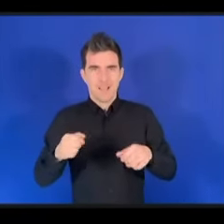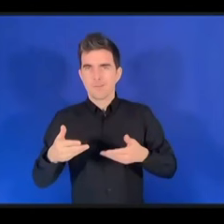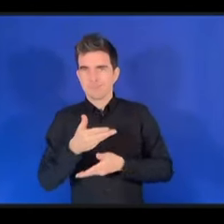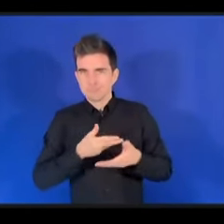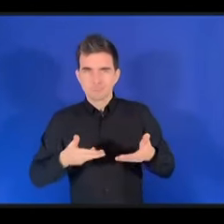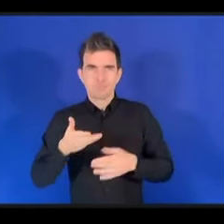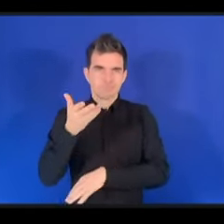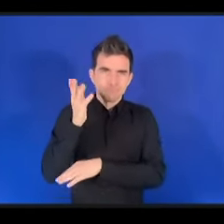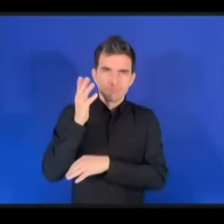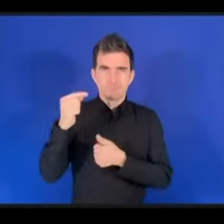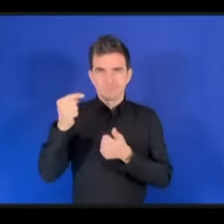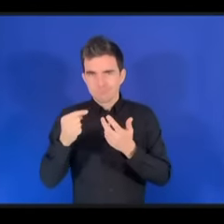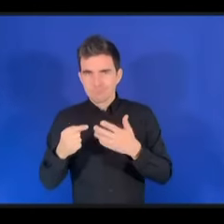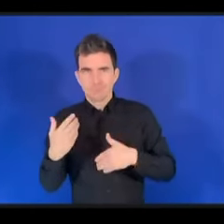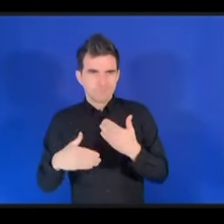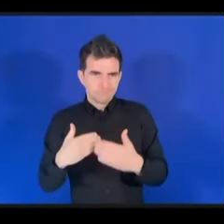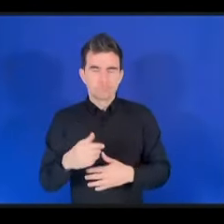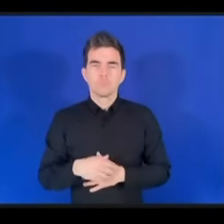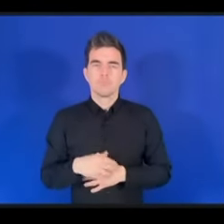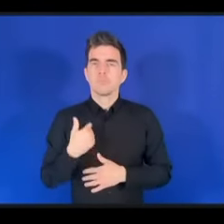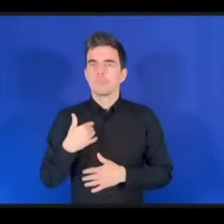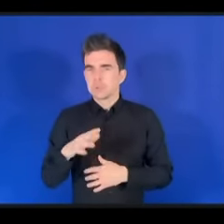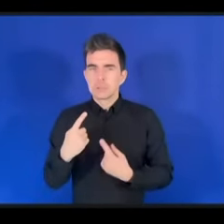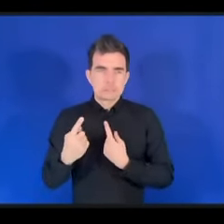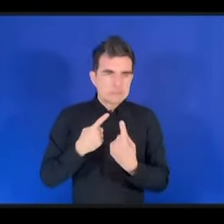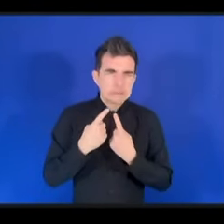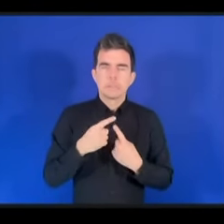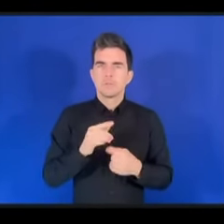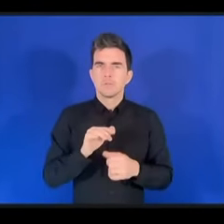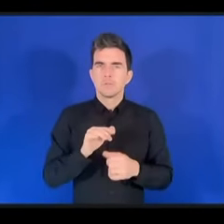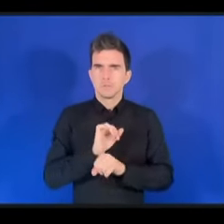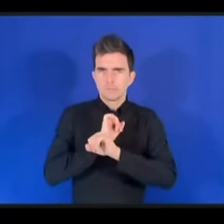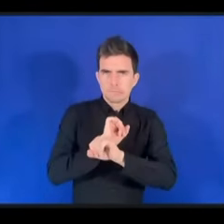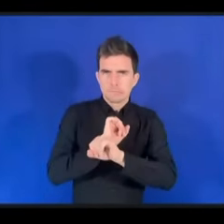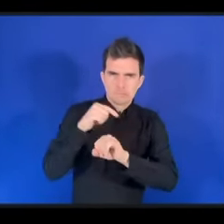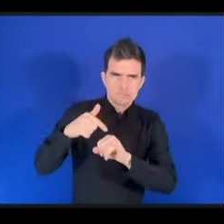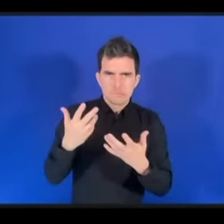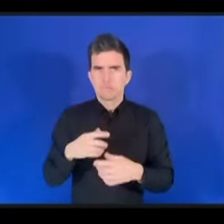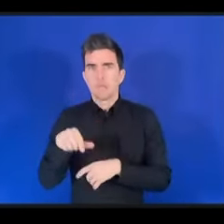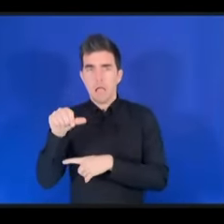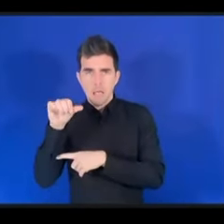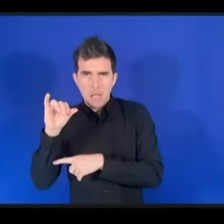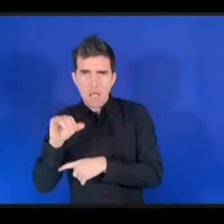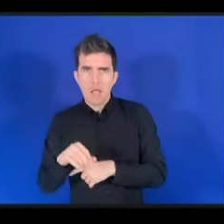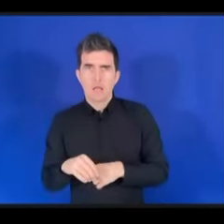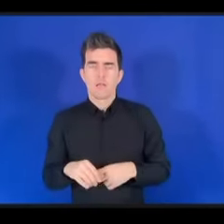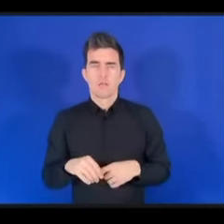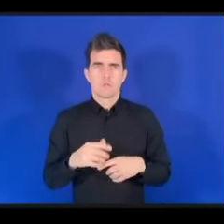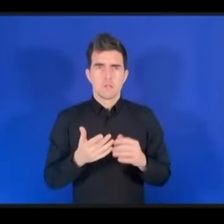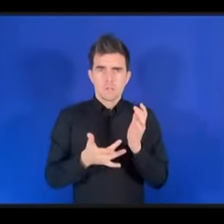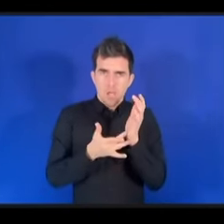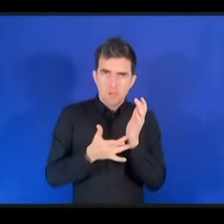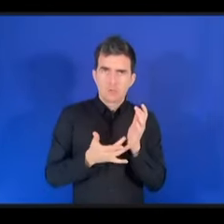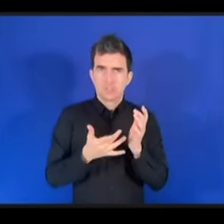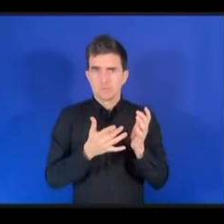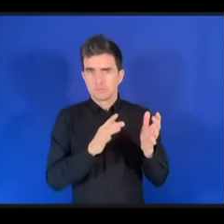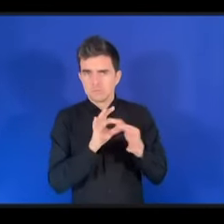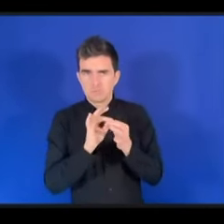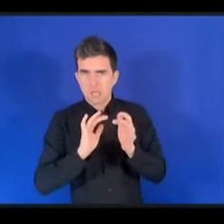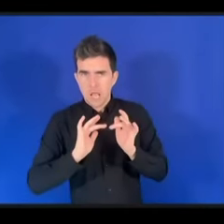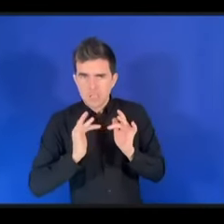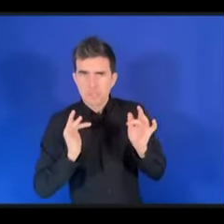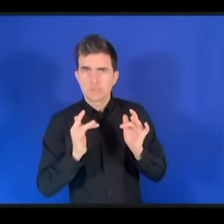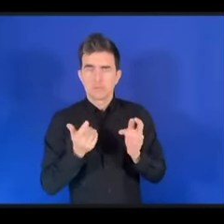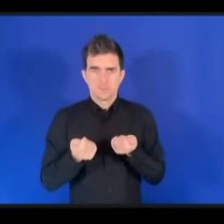internet governance. With this discussion, I hope internet will develop further